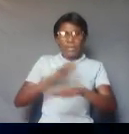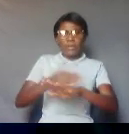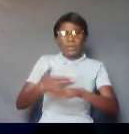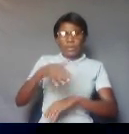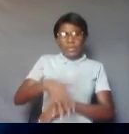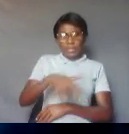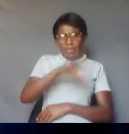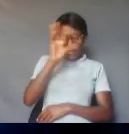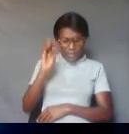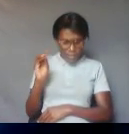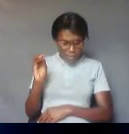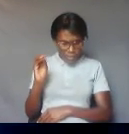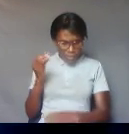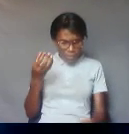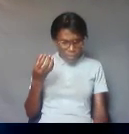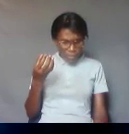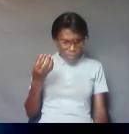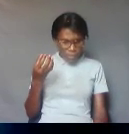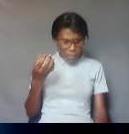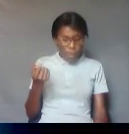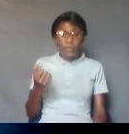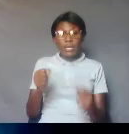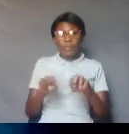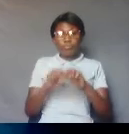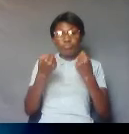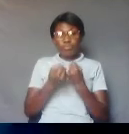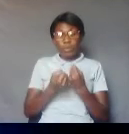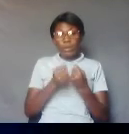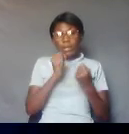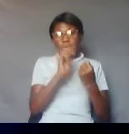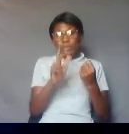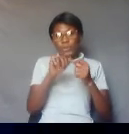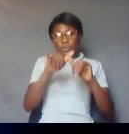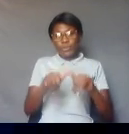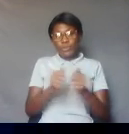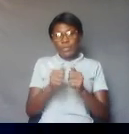that maybe that grant is one of the ways to help and aid people, but